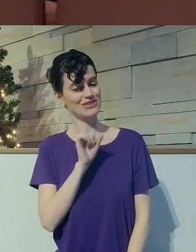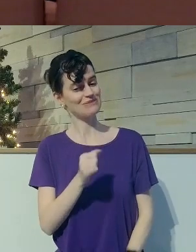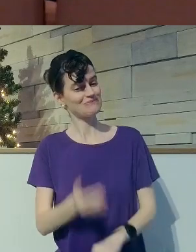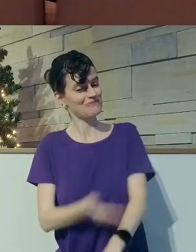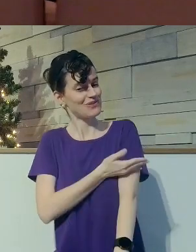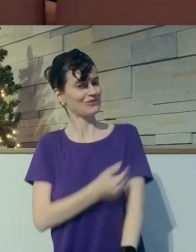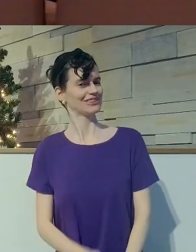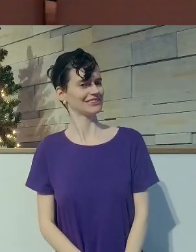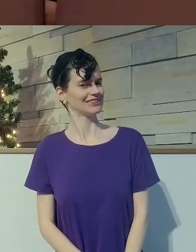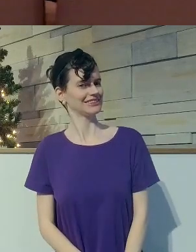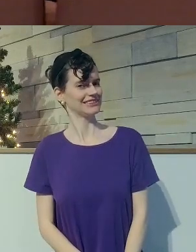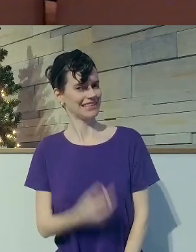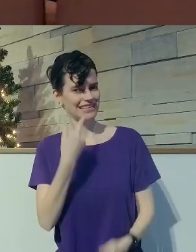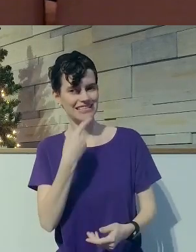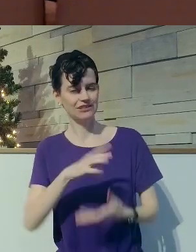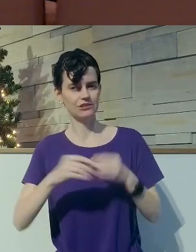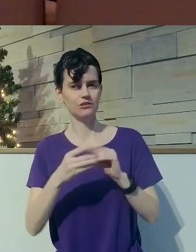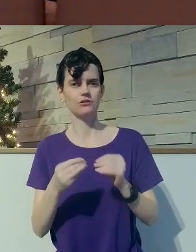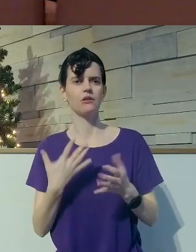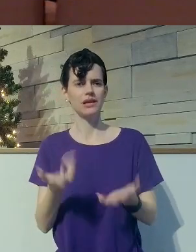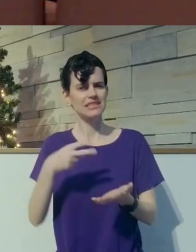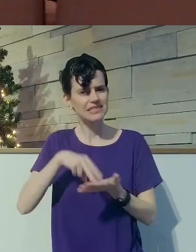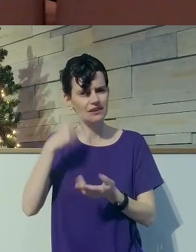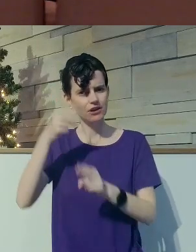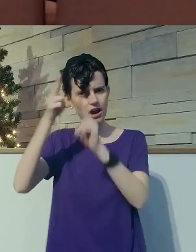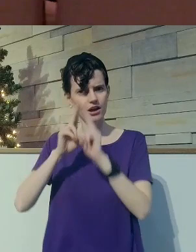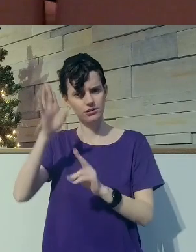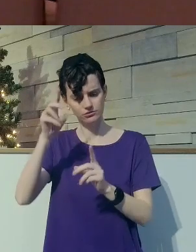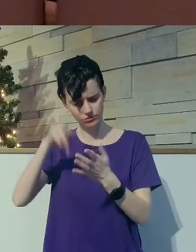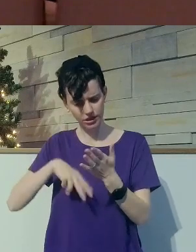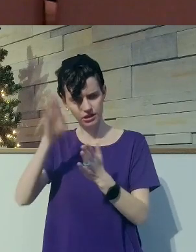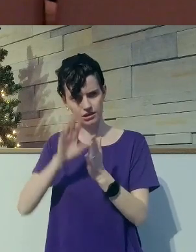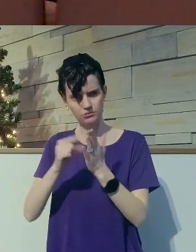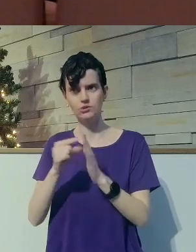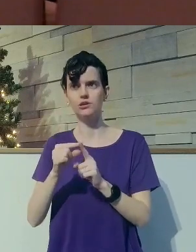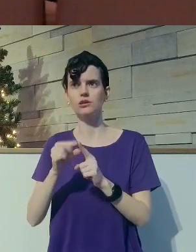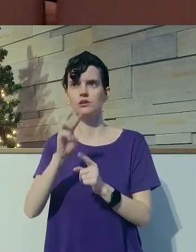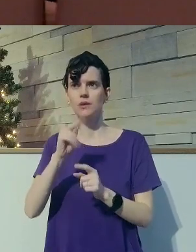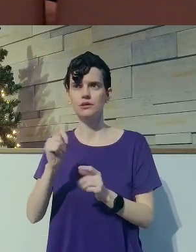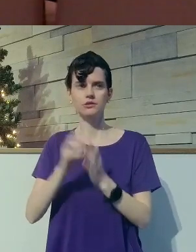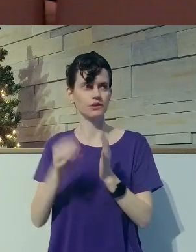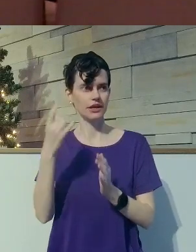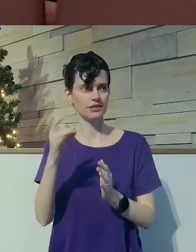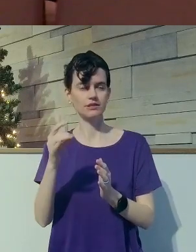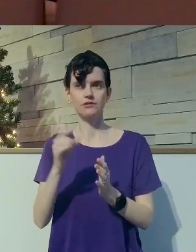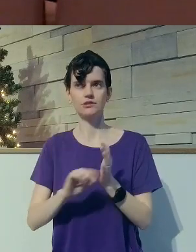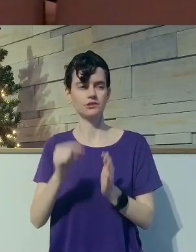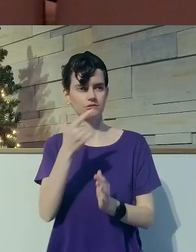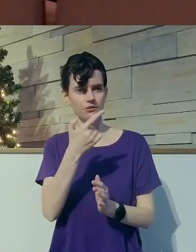better, Peter. And then he tells the story. Let's stand at the reading of God's word this morning from Matthew chapter 18, verses 21 through